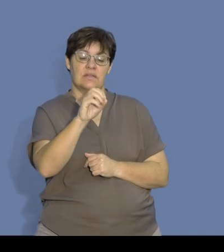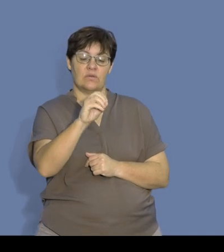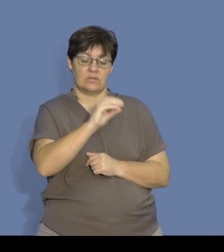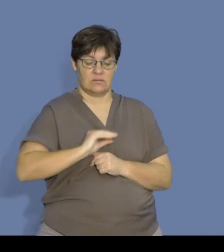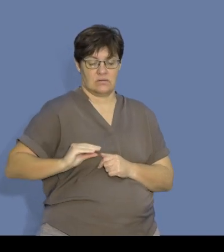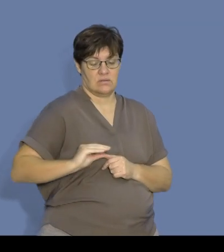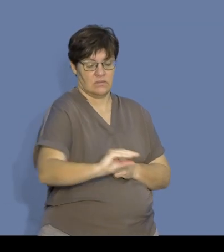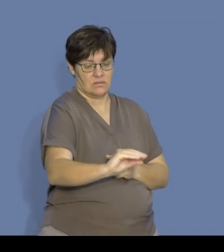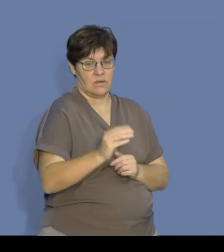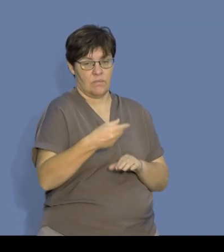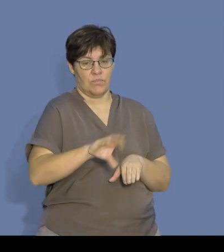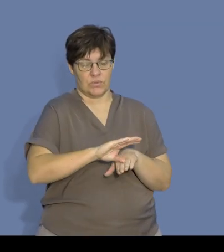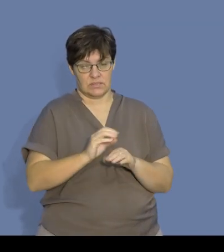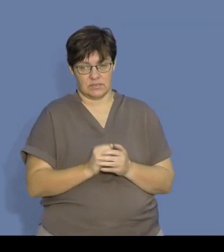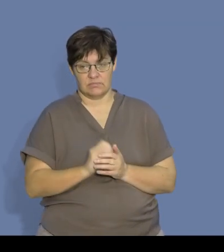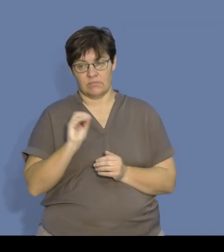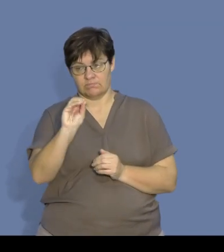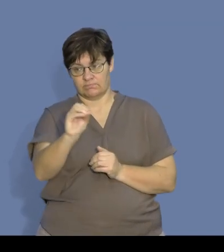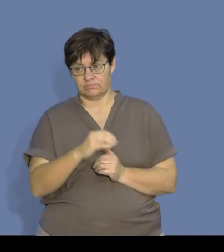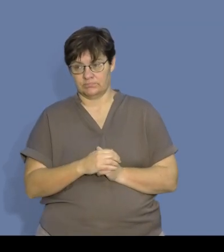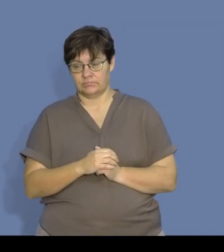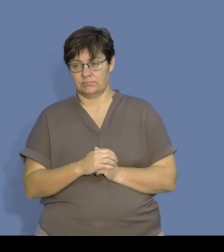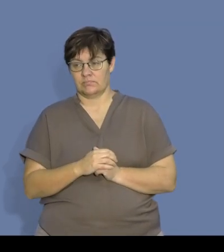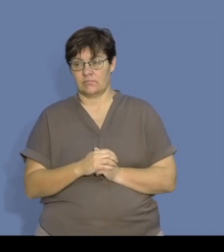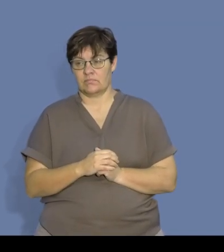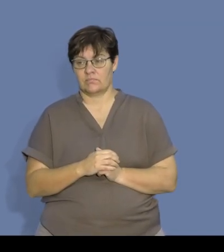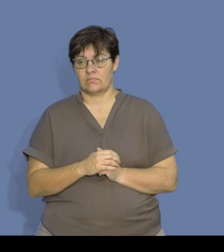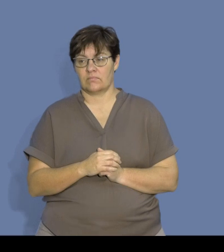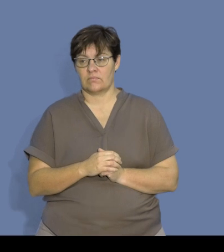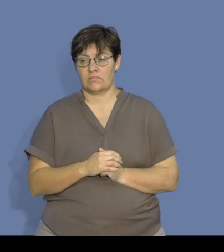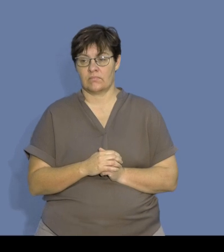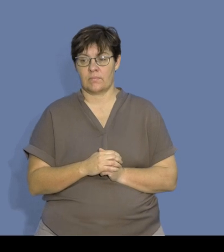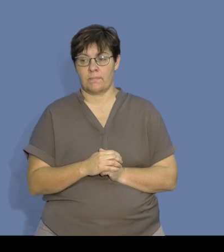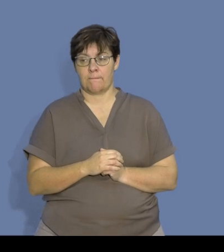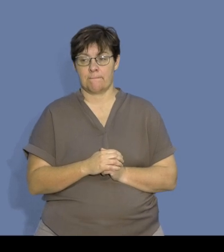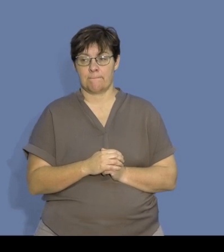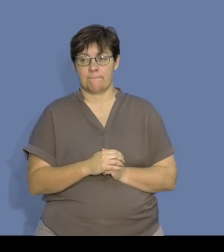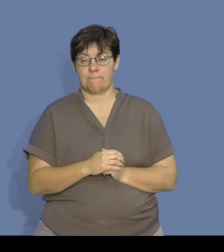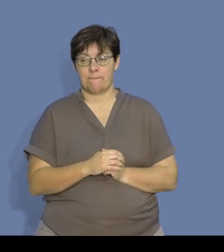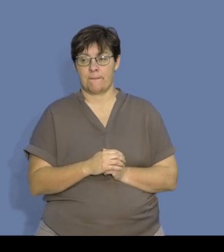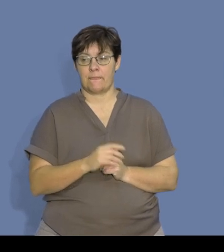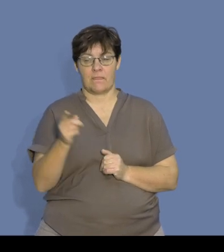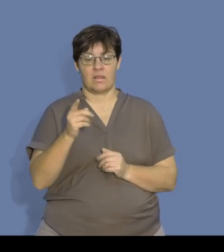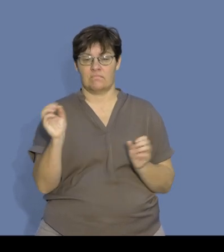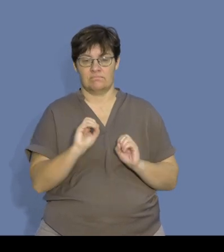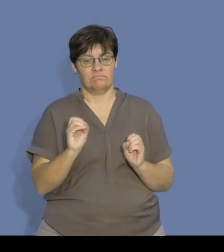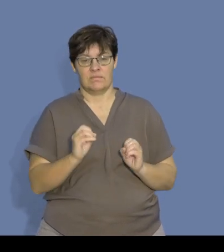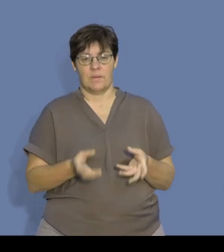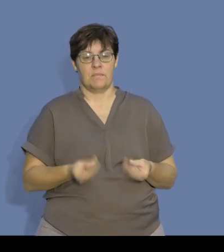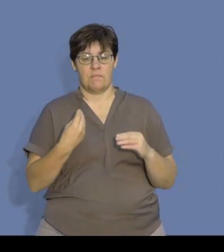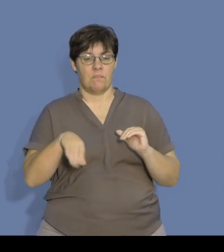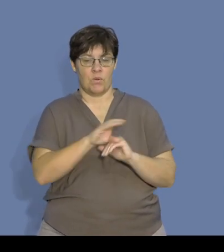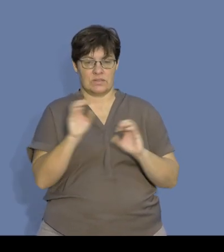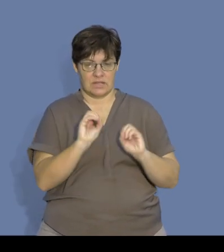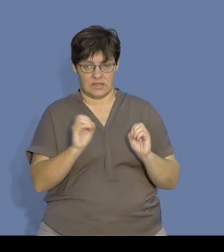of 30,000, and I can fill that in. So 30,000. Right, partner Vish, for some